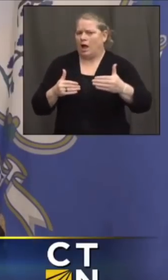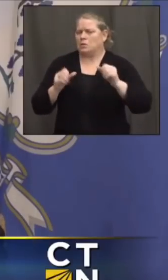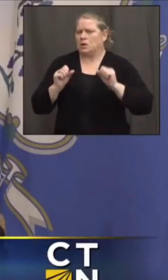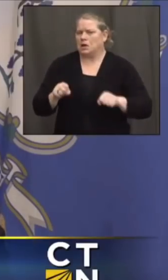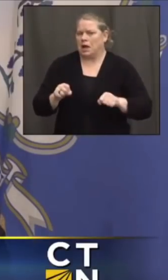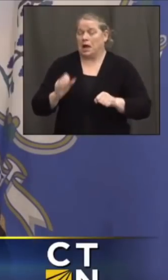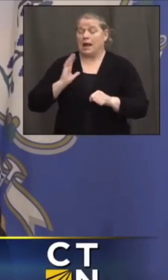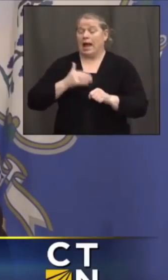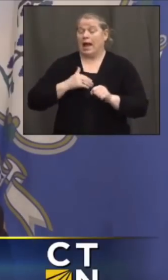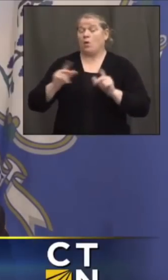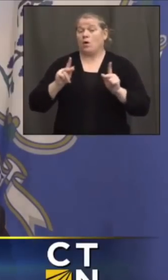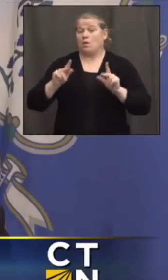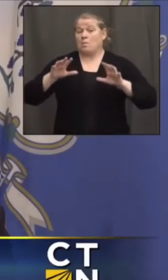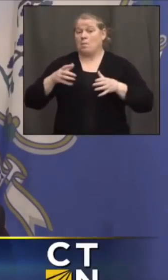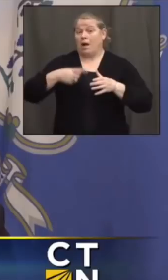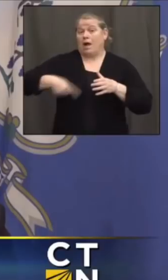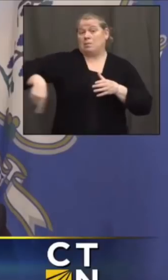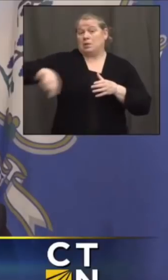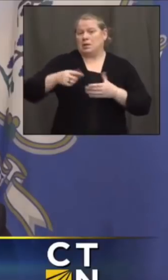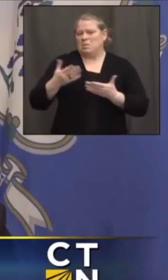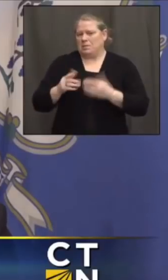1% of our population is